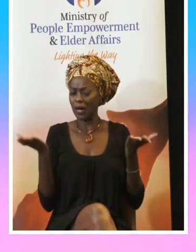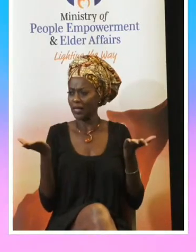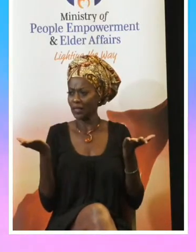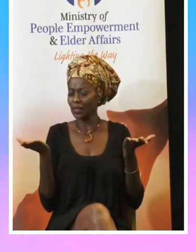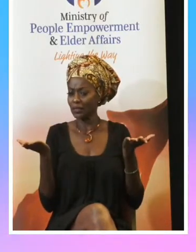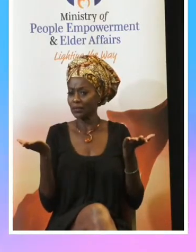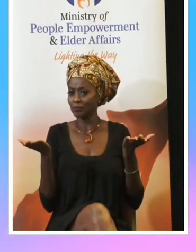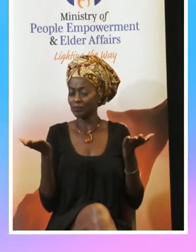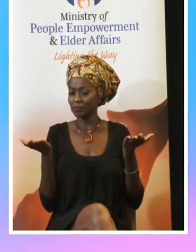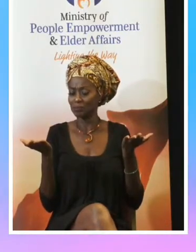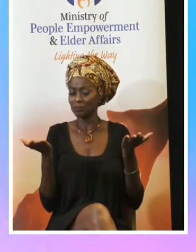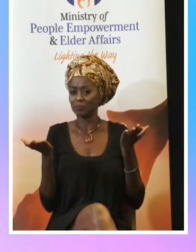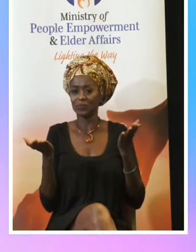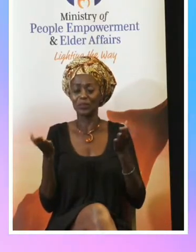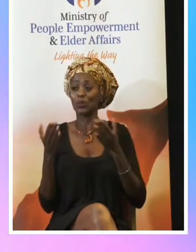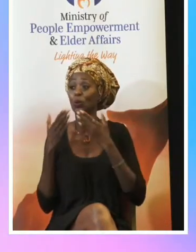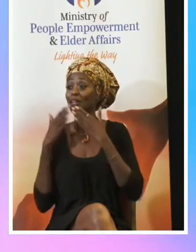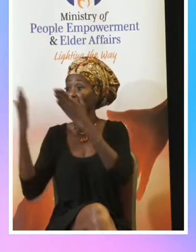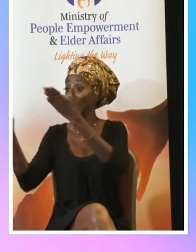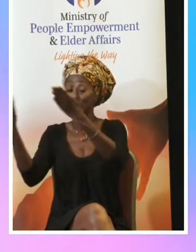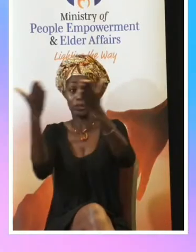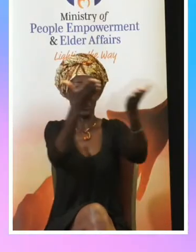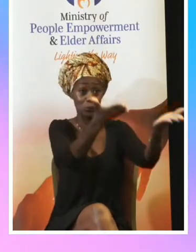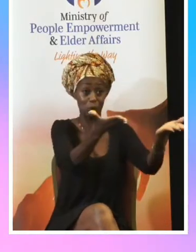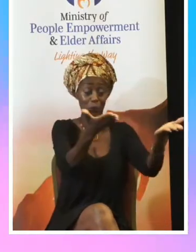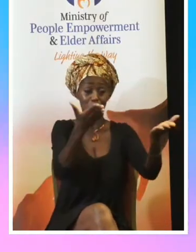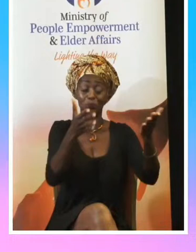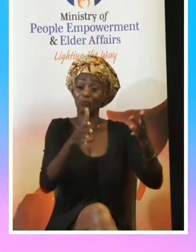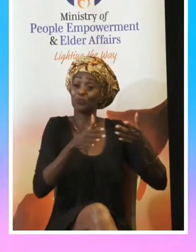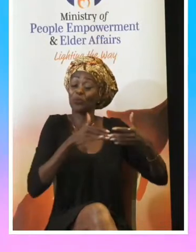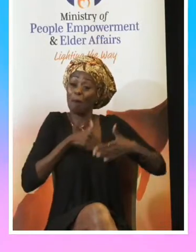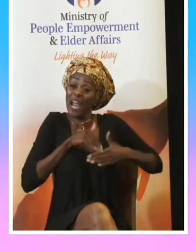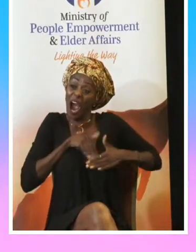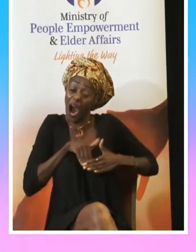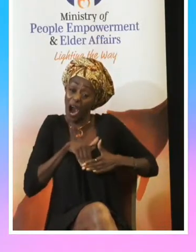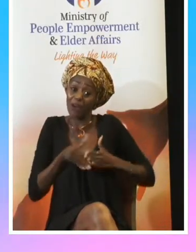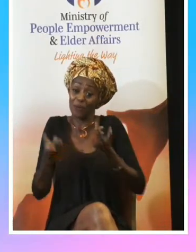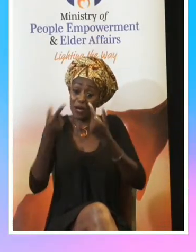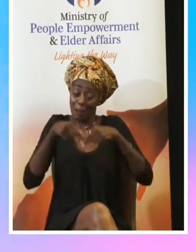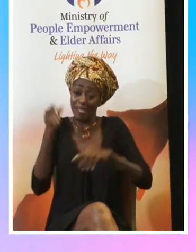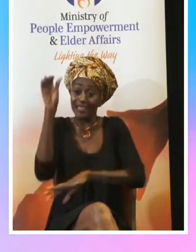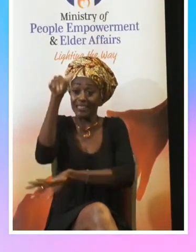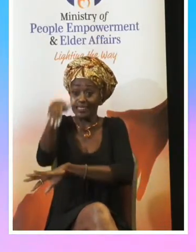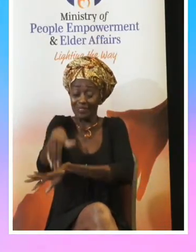public lecture. Thank you from the bottom of my heart.